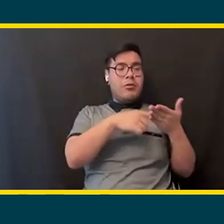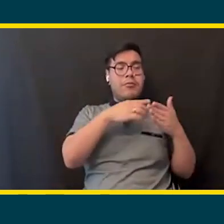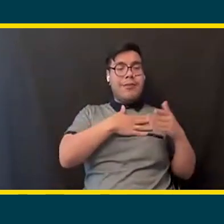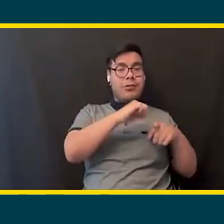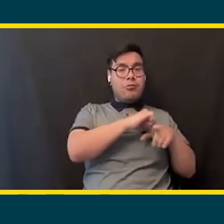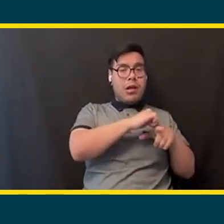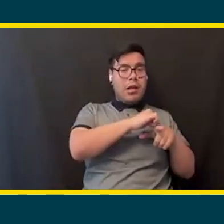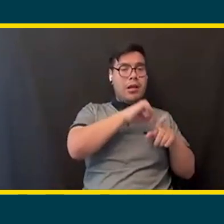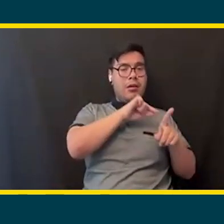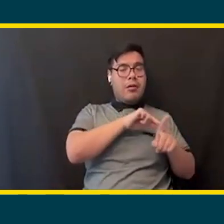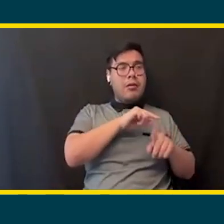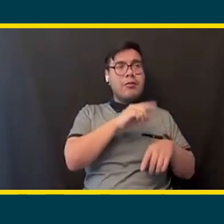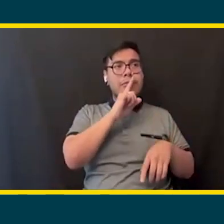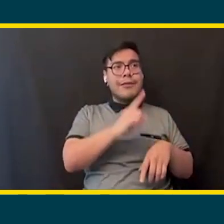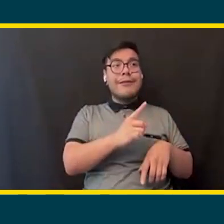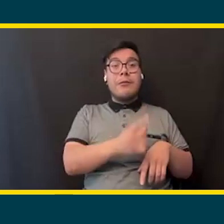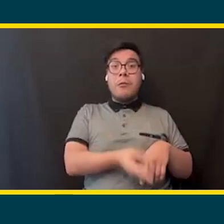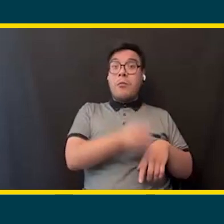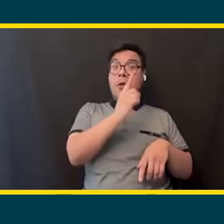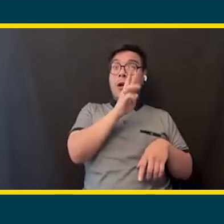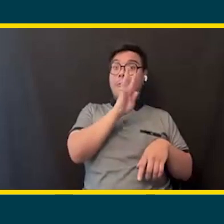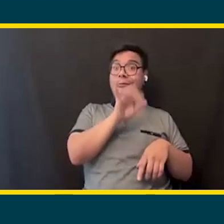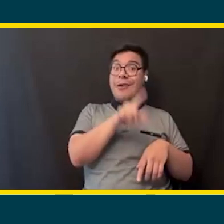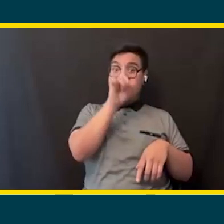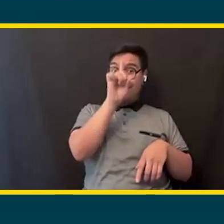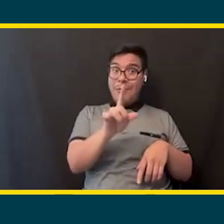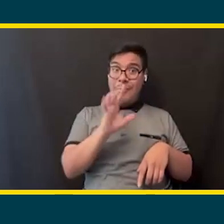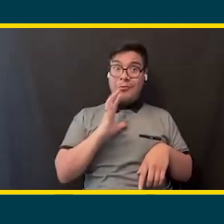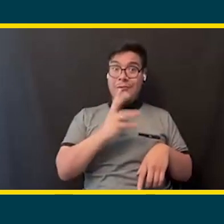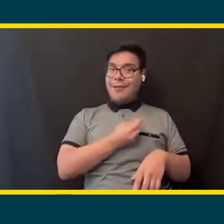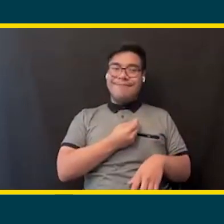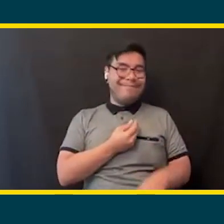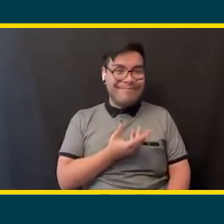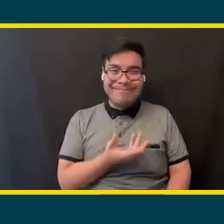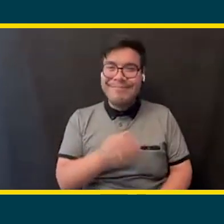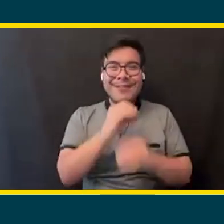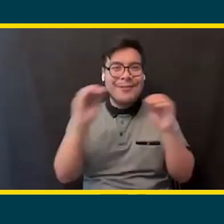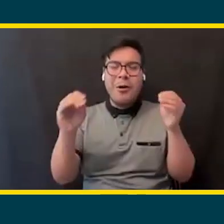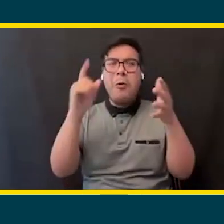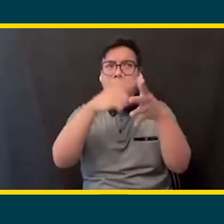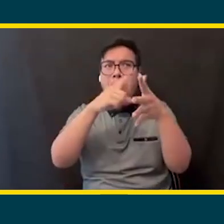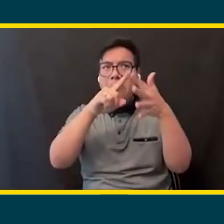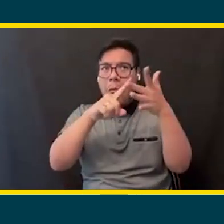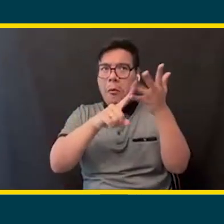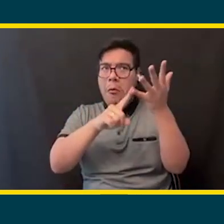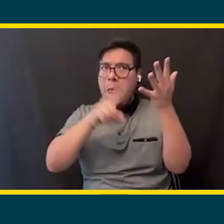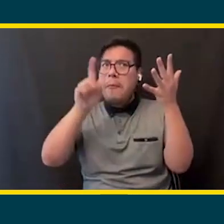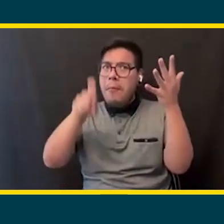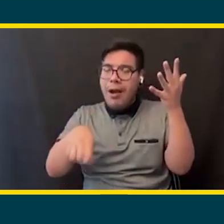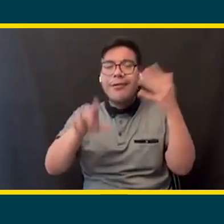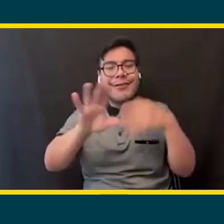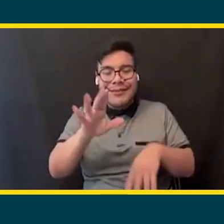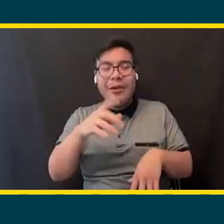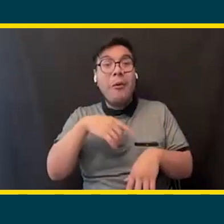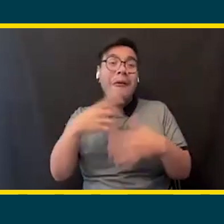there's really not one right way to be trans. There's not a checklist of, okay, now I know, go online, do those little